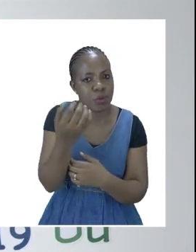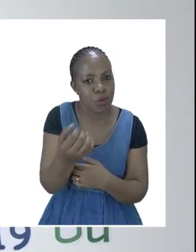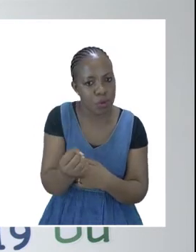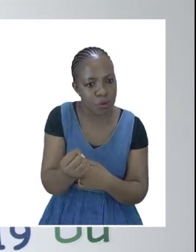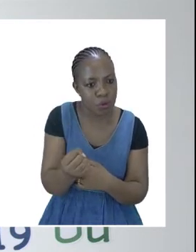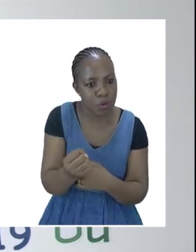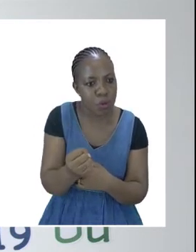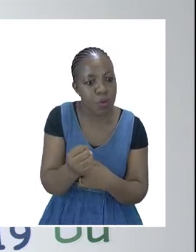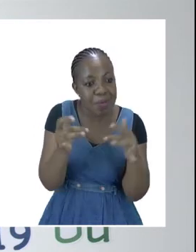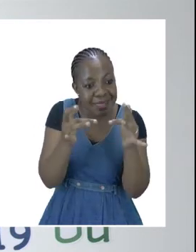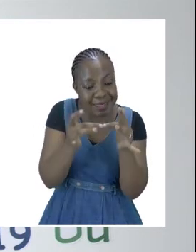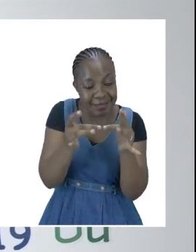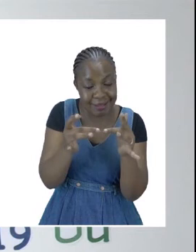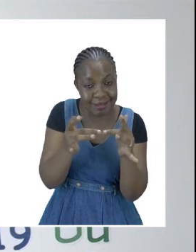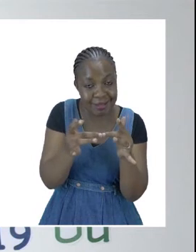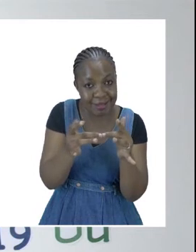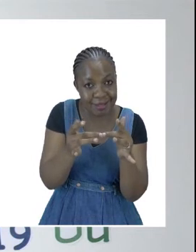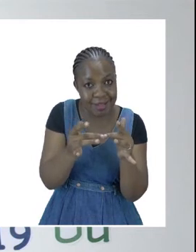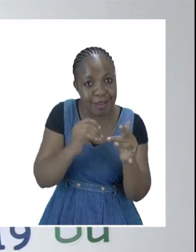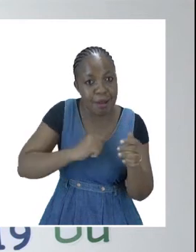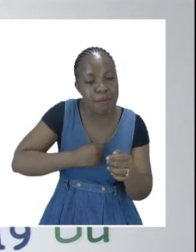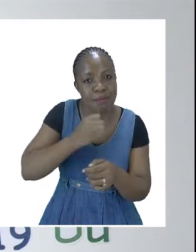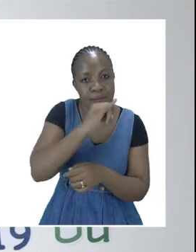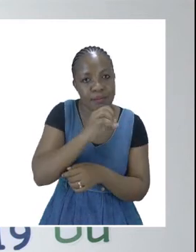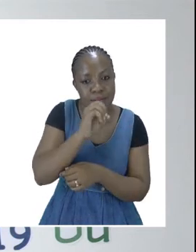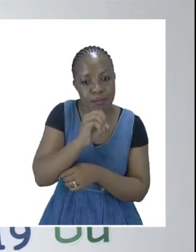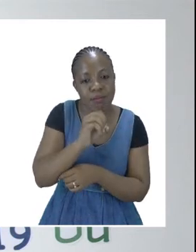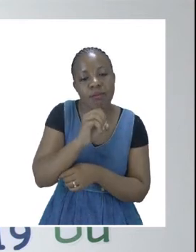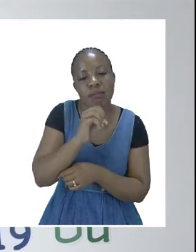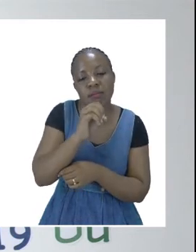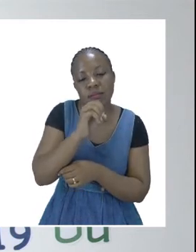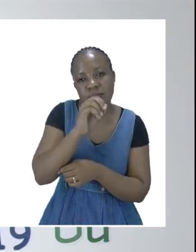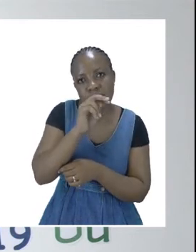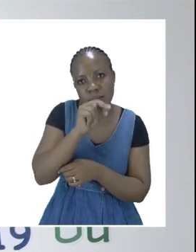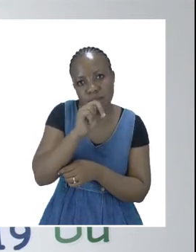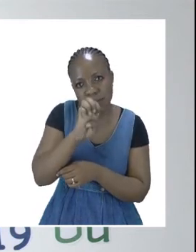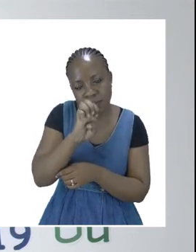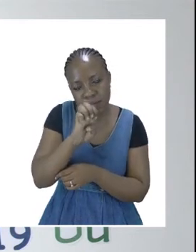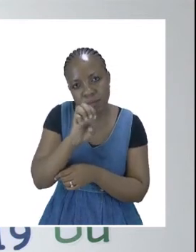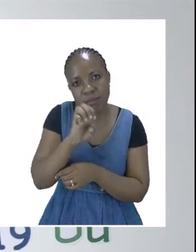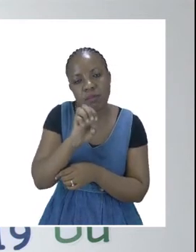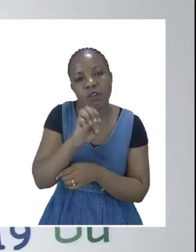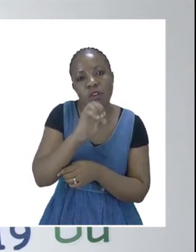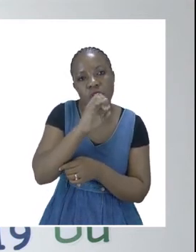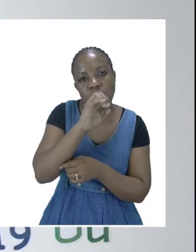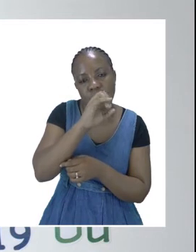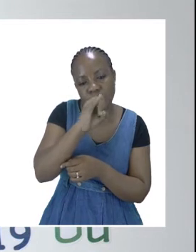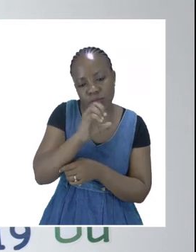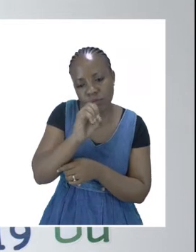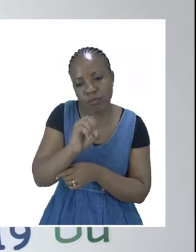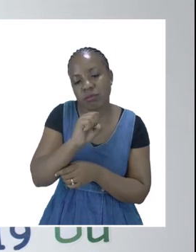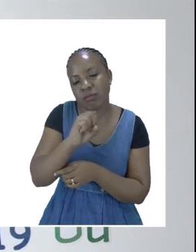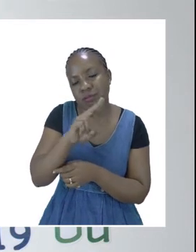our online platforms, MyZone and Zoshi Facebook pages, and in addition,